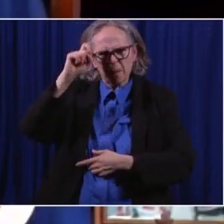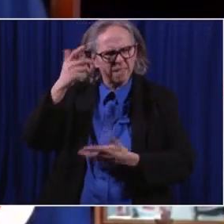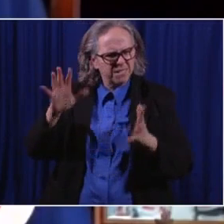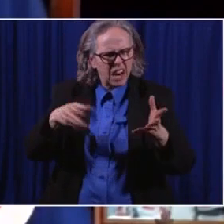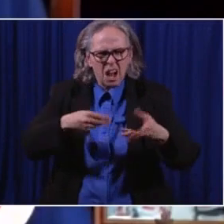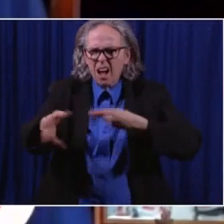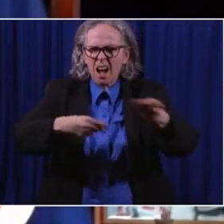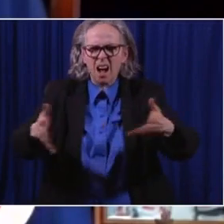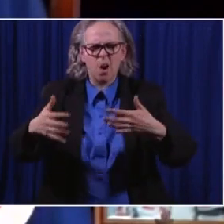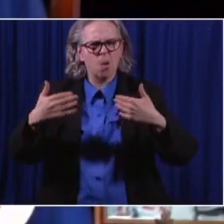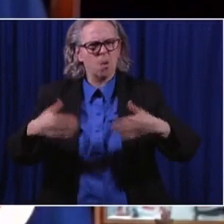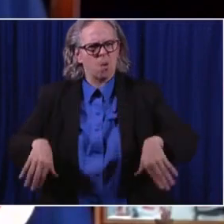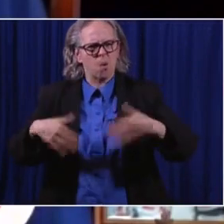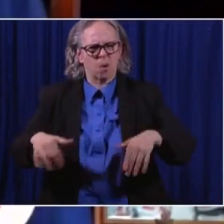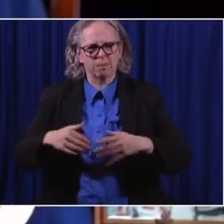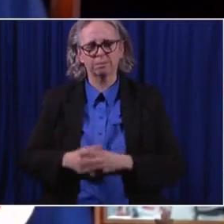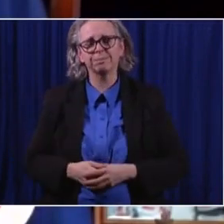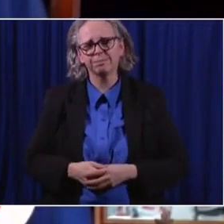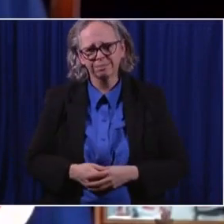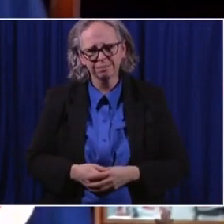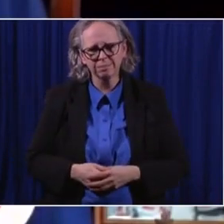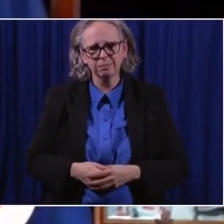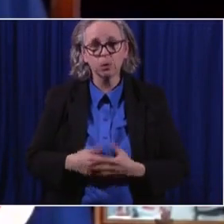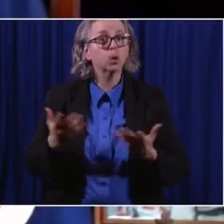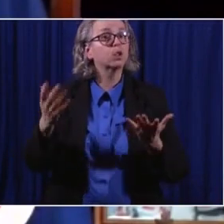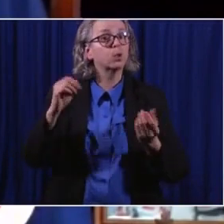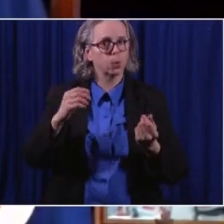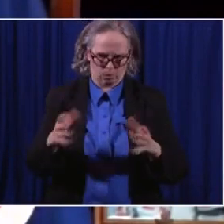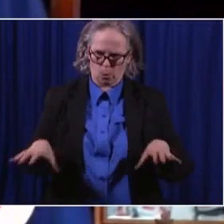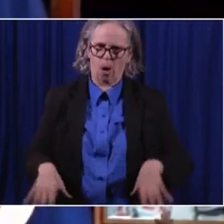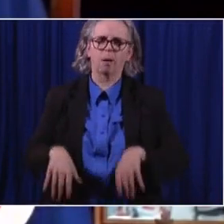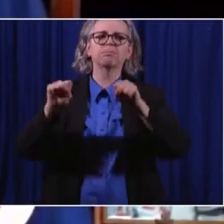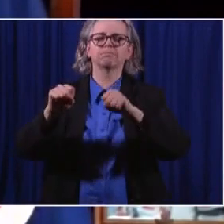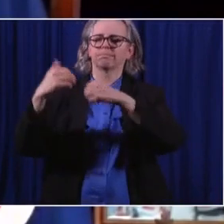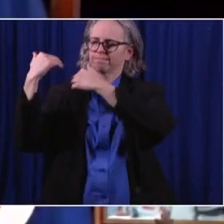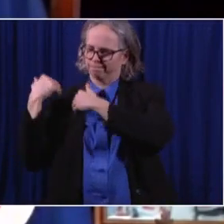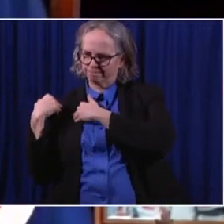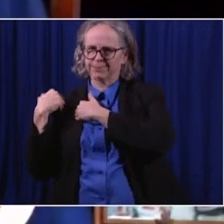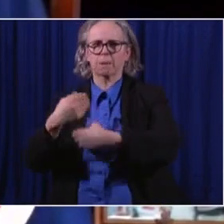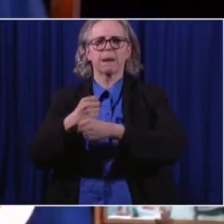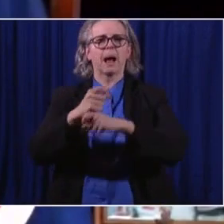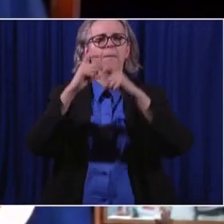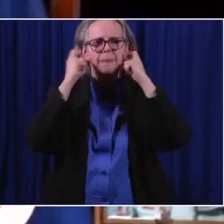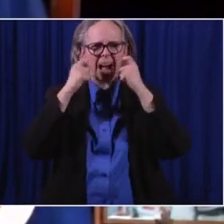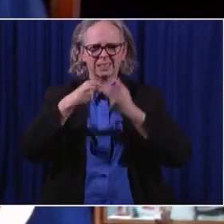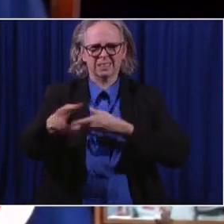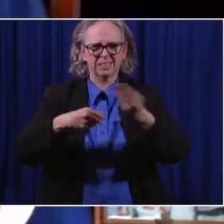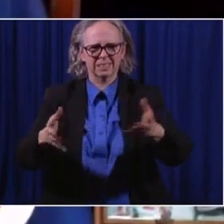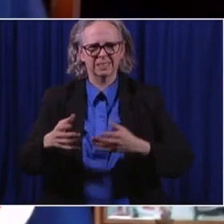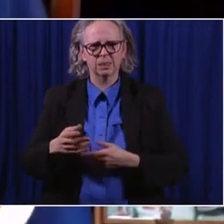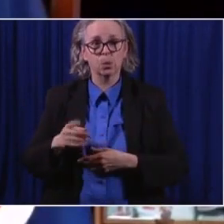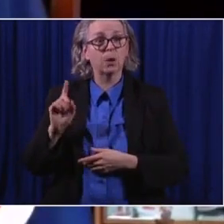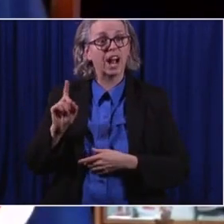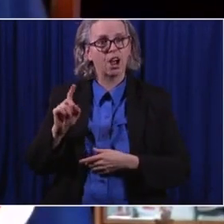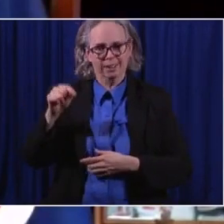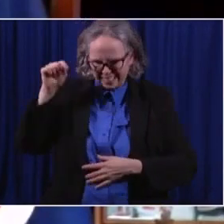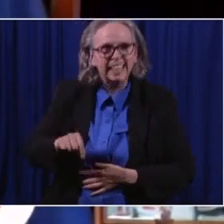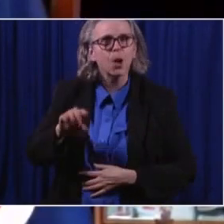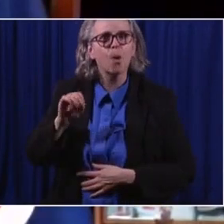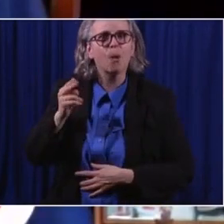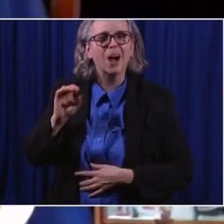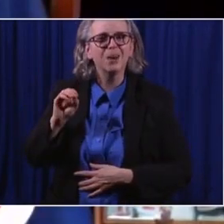The BWC is now beginning a second round of that with Ohio-made masks, 23 million